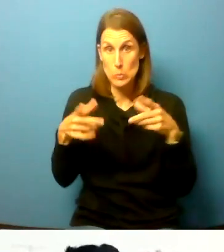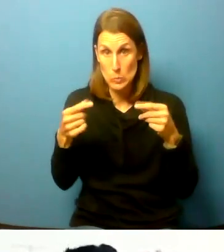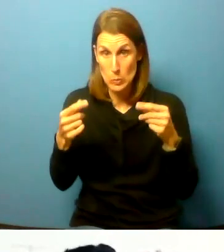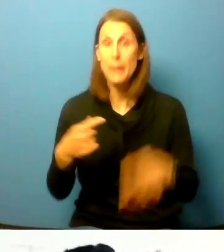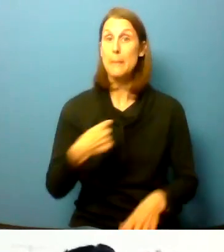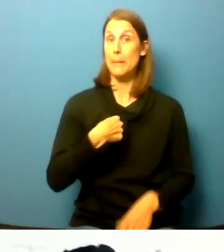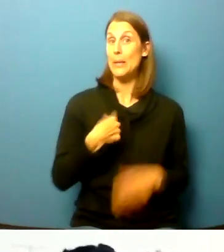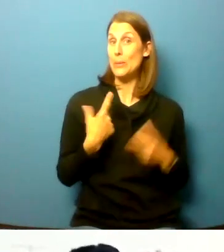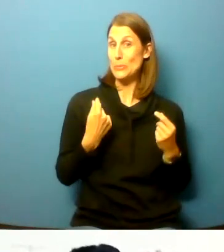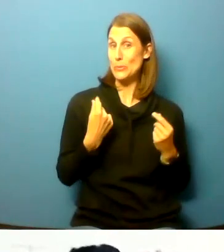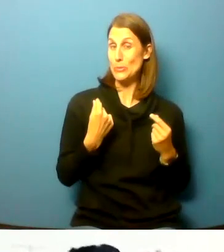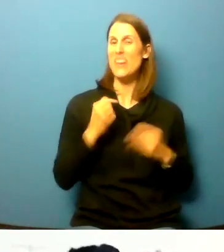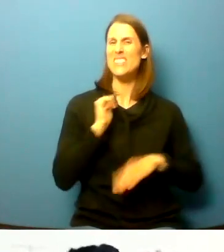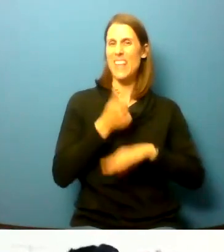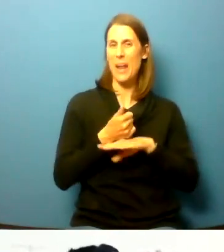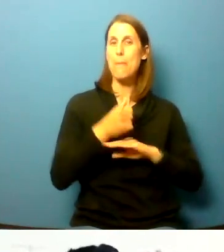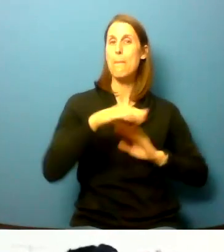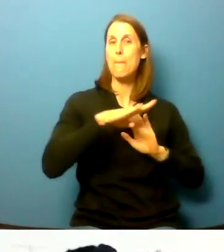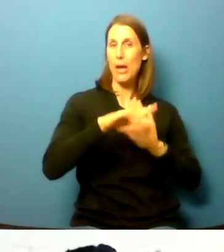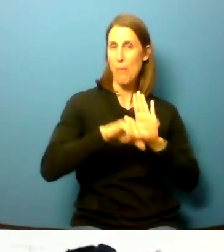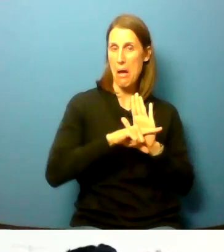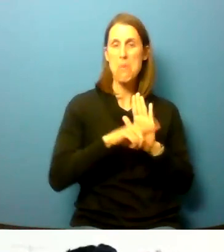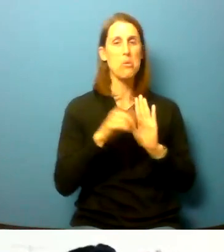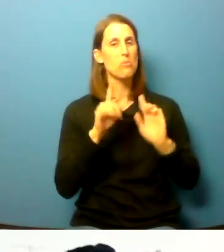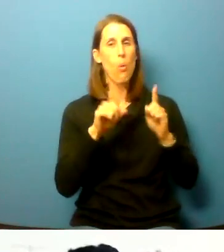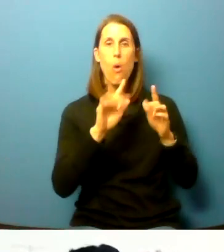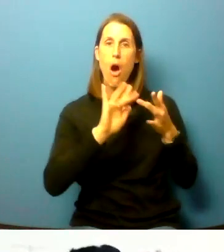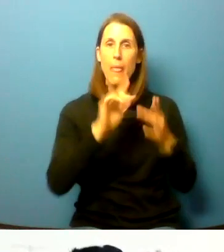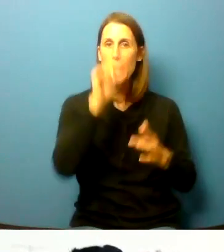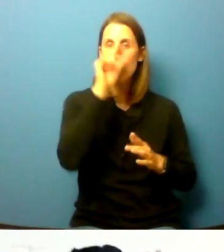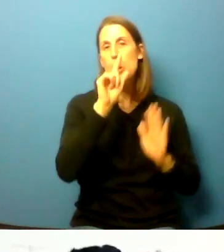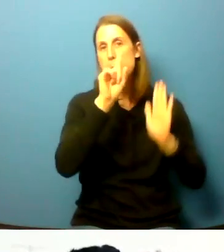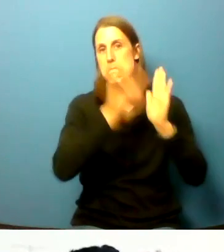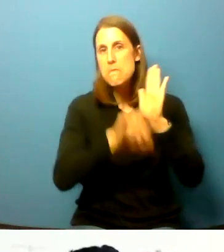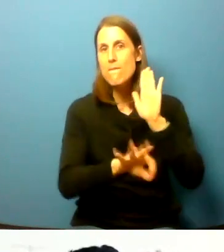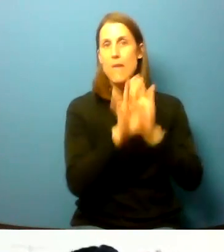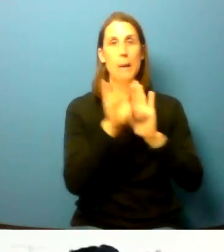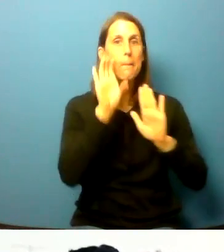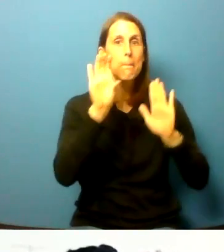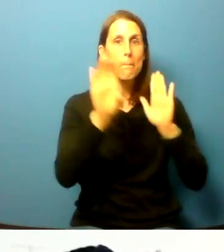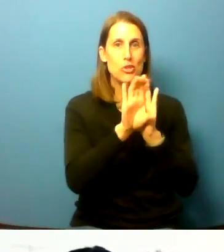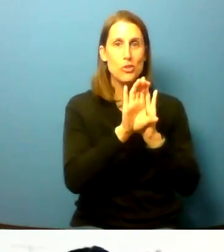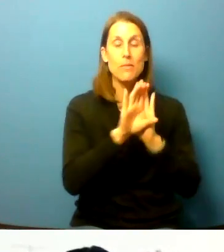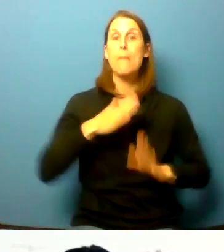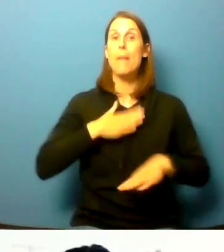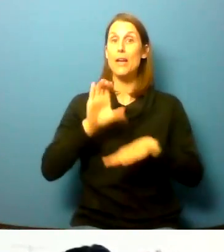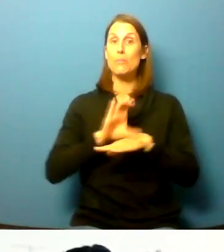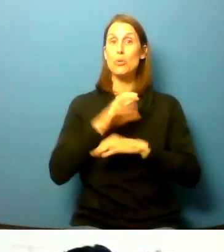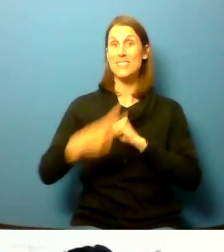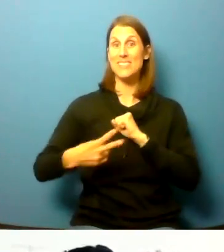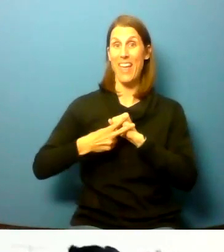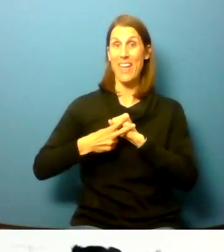use, and I save it to my desktop, and then I can change out my virtual backgrounds as I'm doing a lesson. So